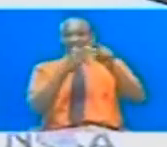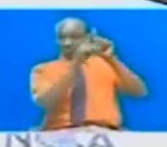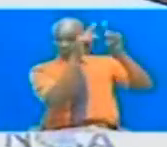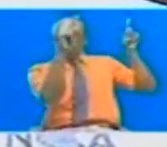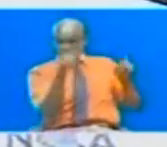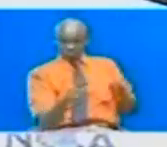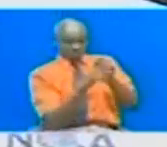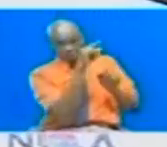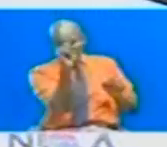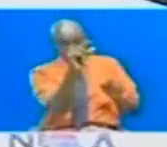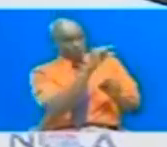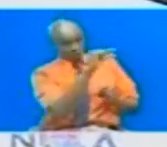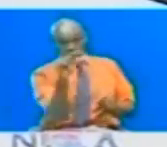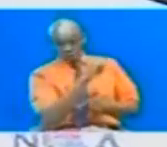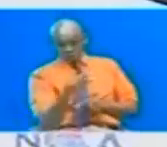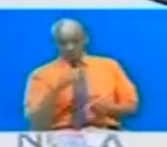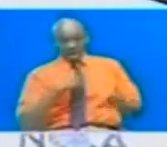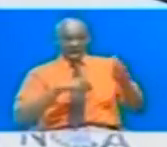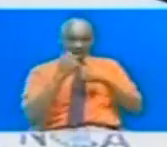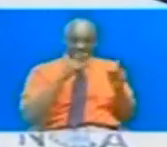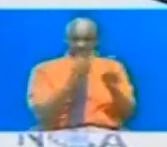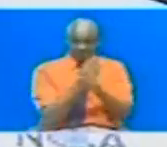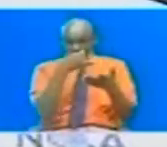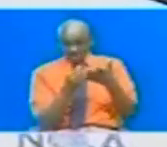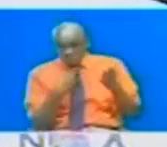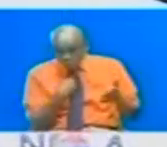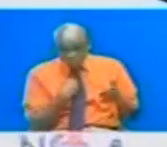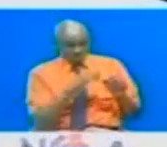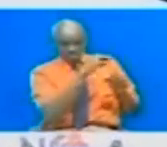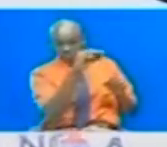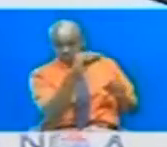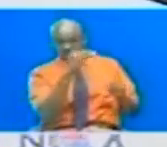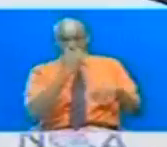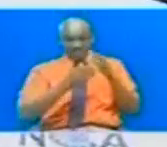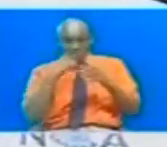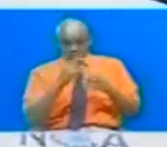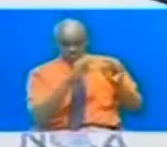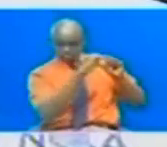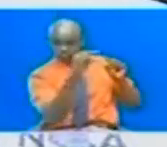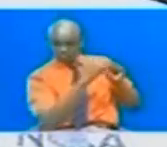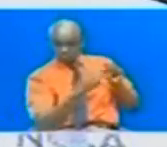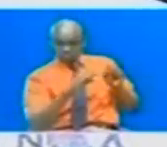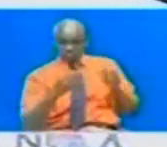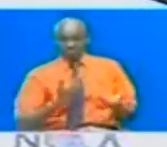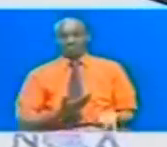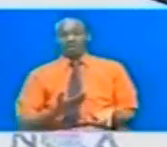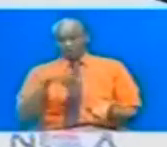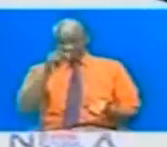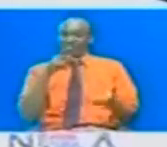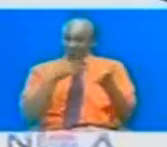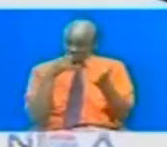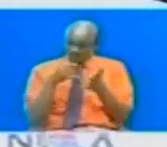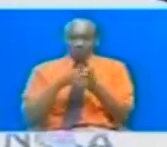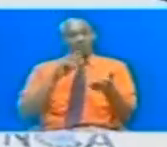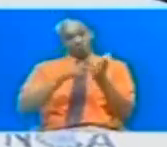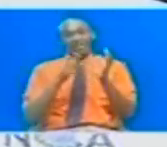showing the various professionals, the architects, the structural engineers involved in the project? We need that board to